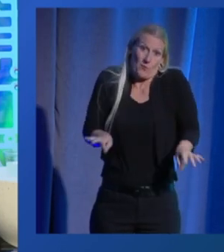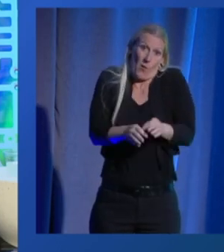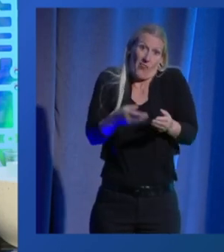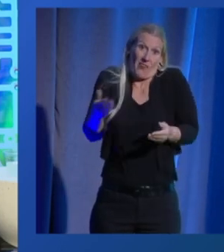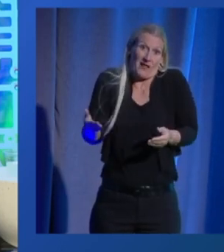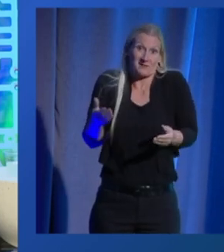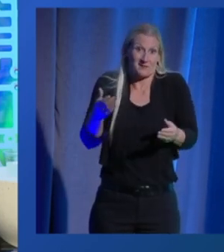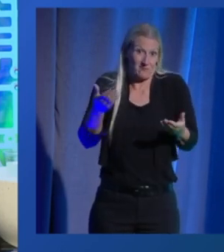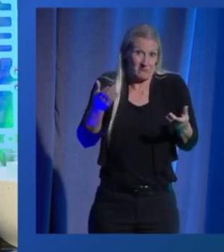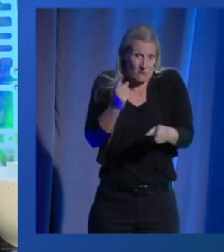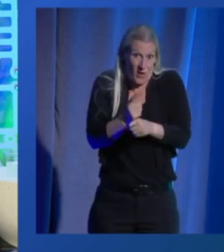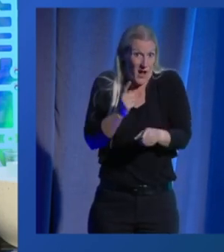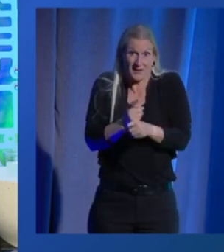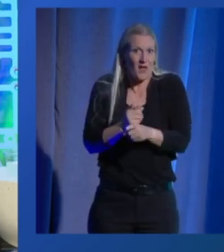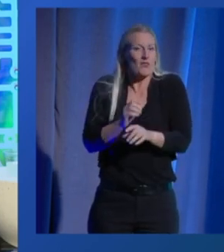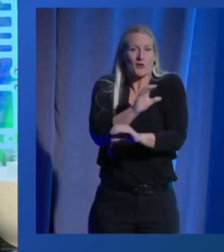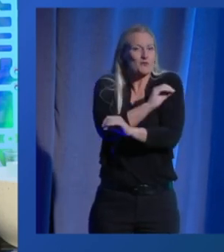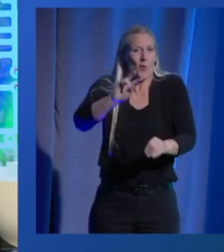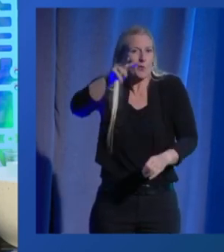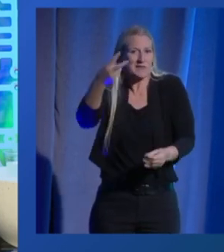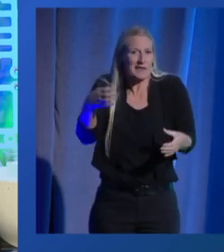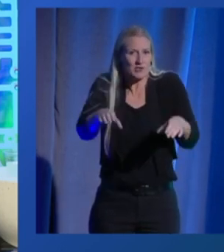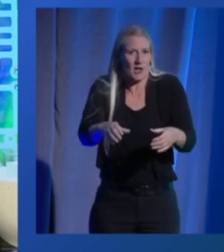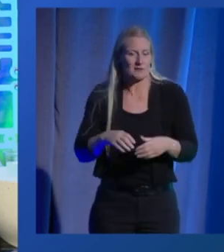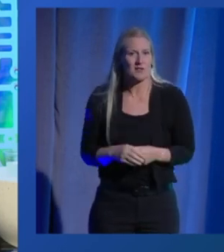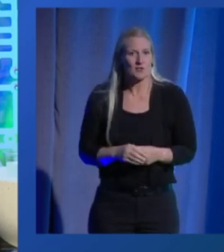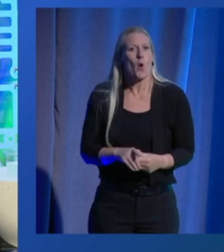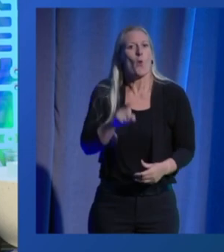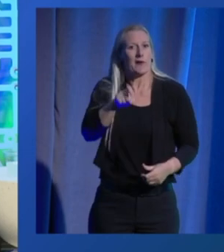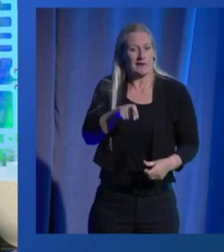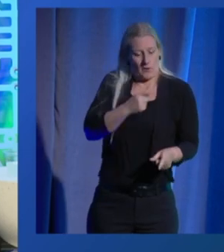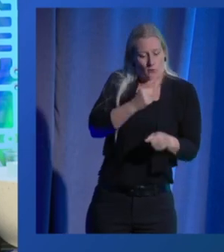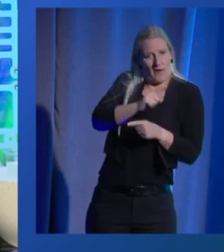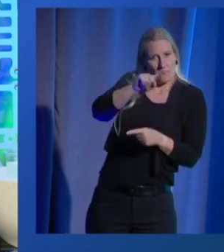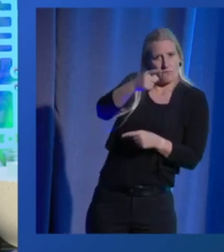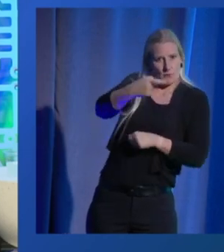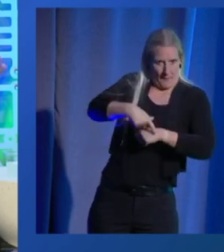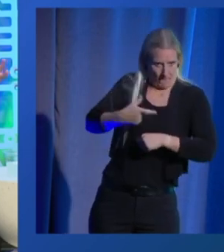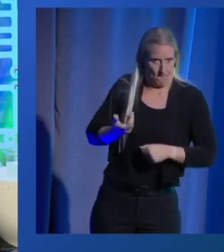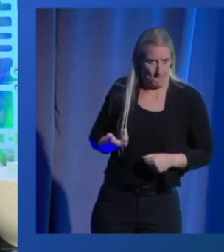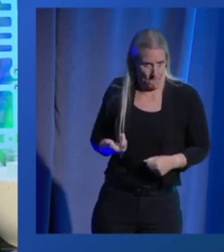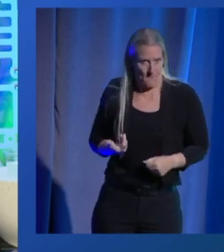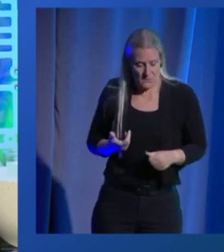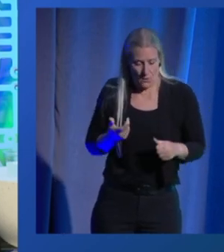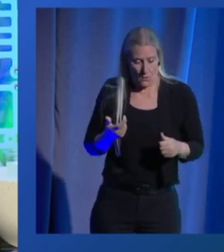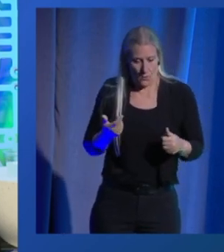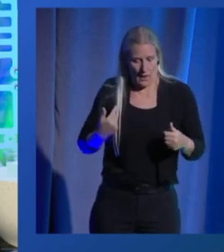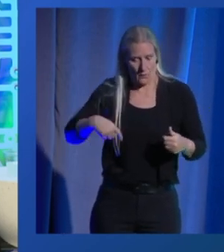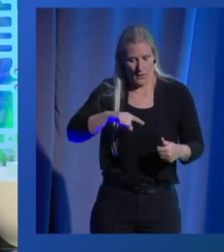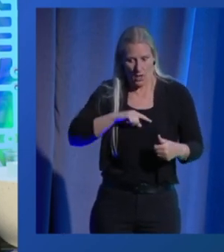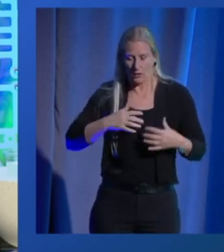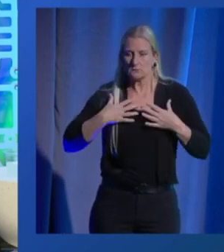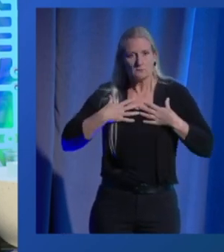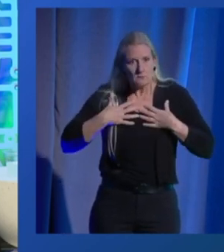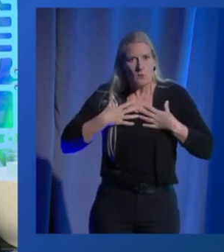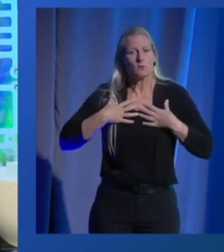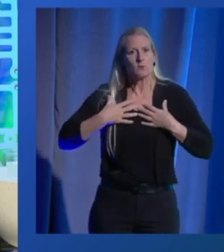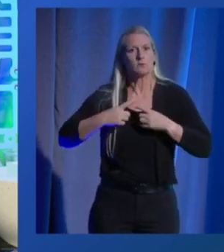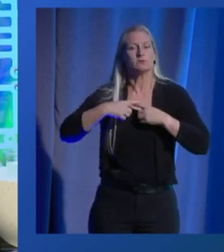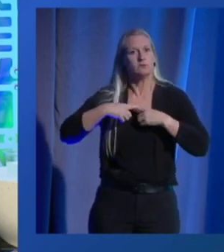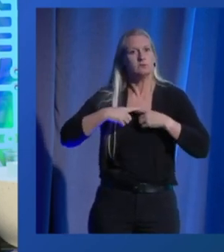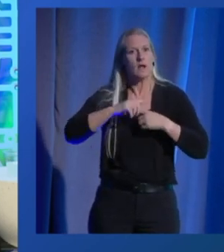the weight of the responsibility of being part of this providing National Security um we have to absolutely do this